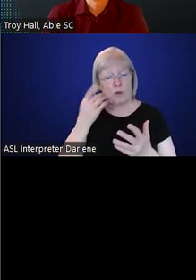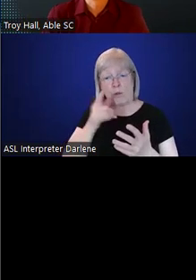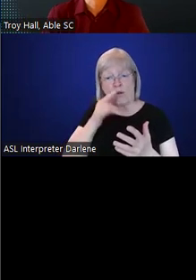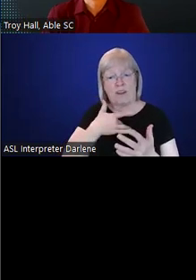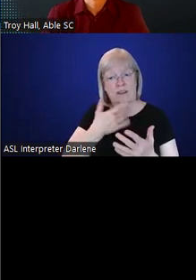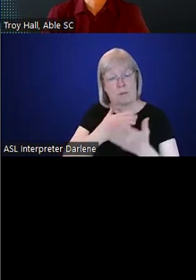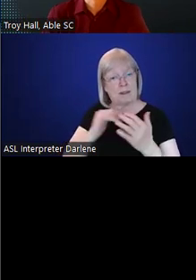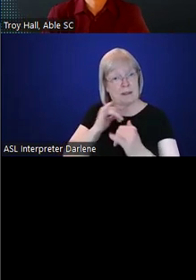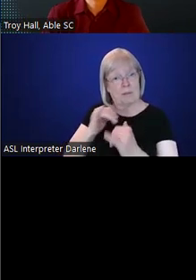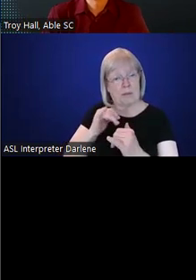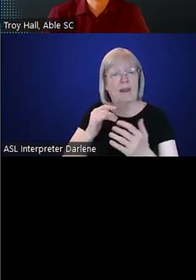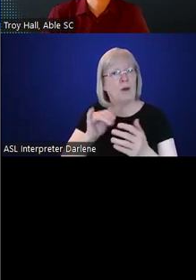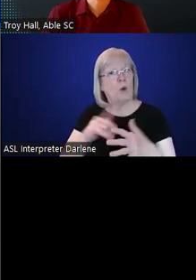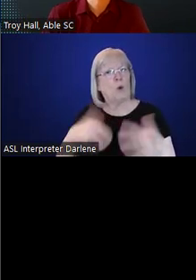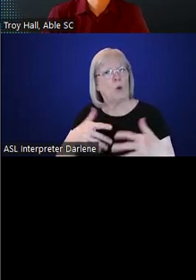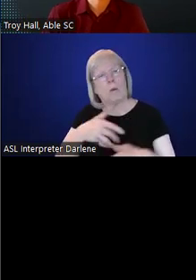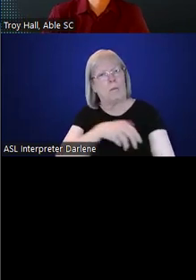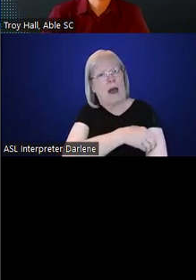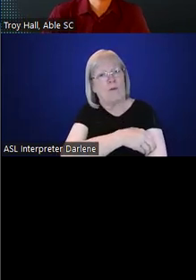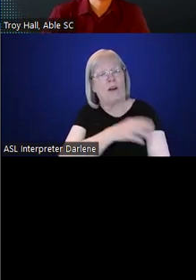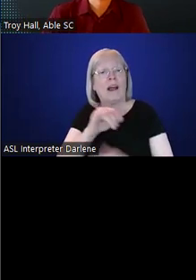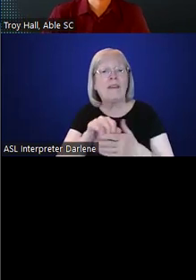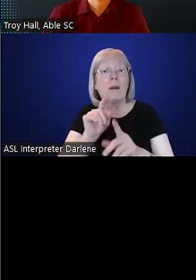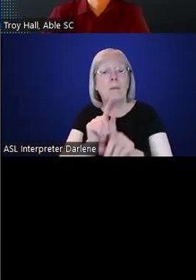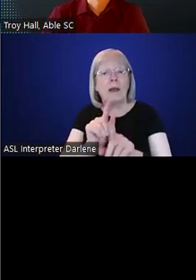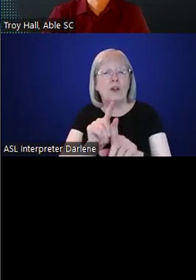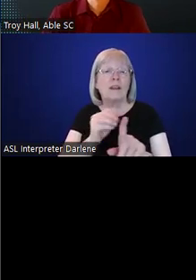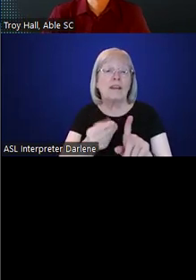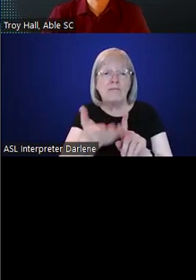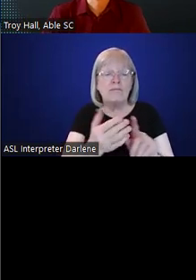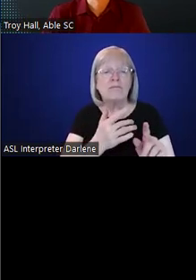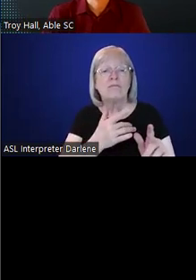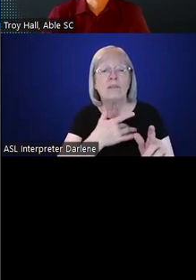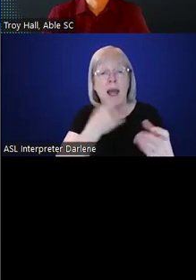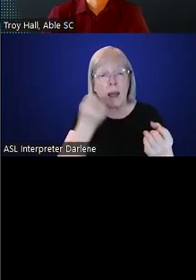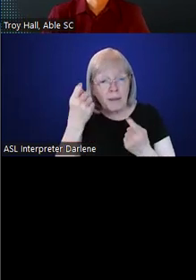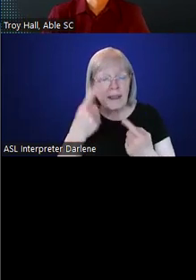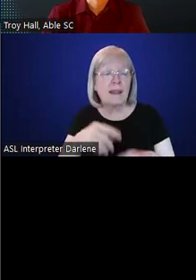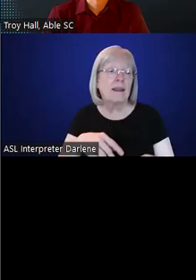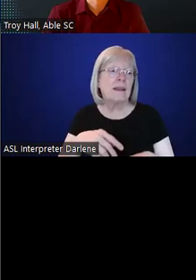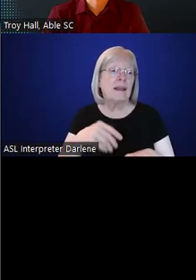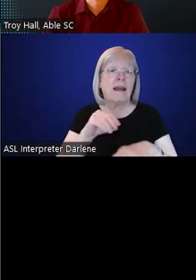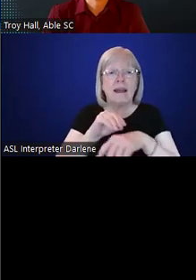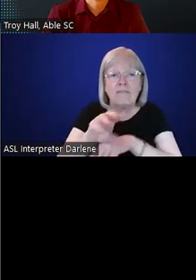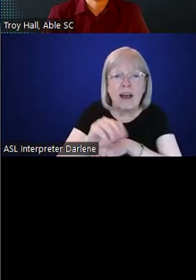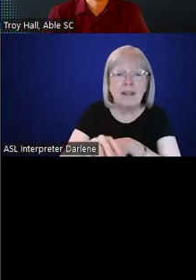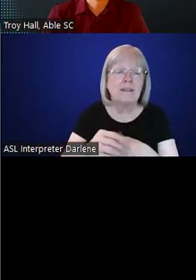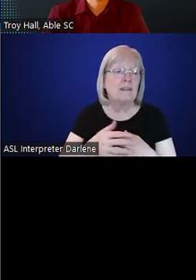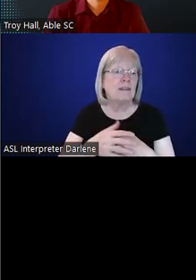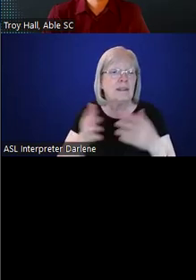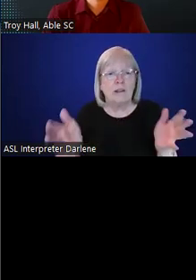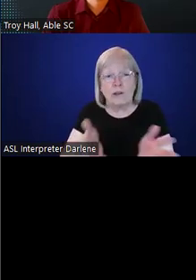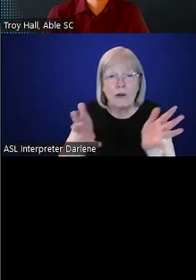course, mentors can offer empathy, they can offer practical advice, they can offer encouragement in a really specific